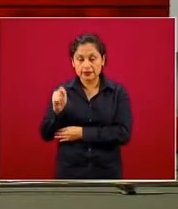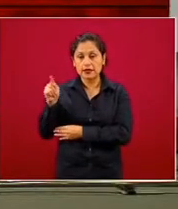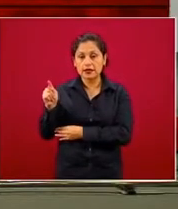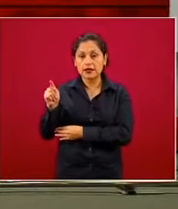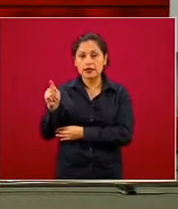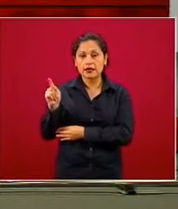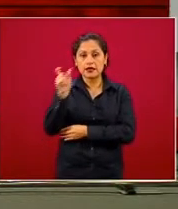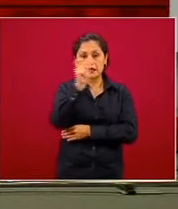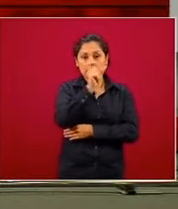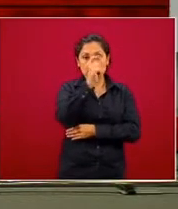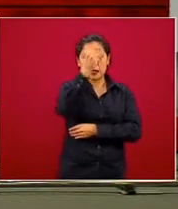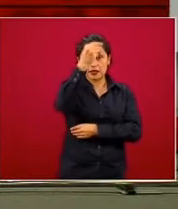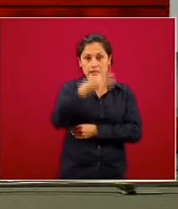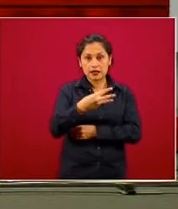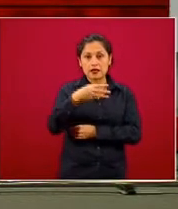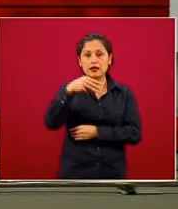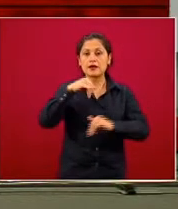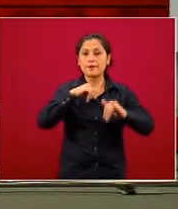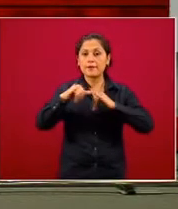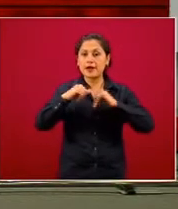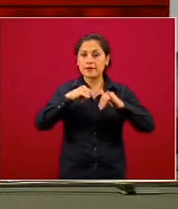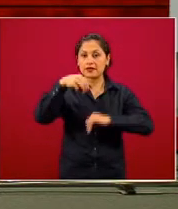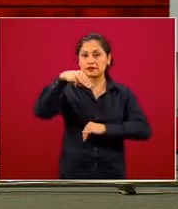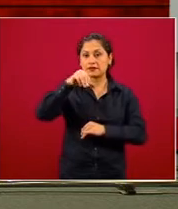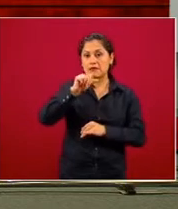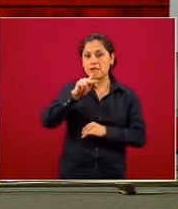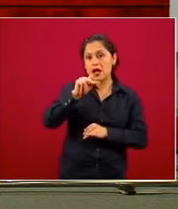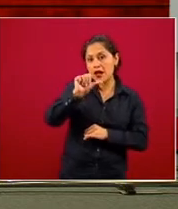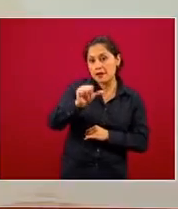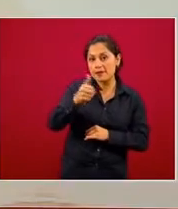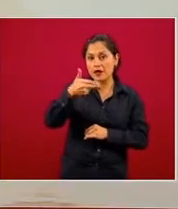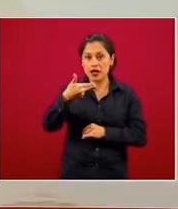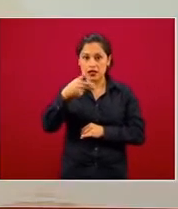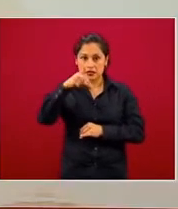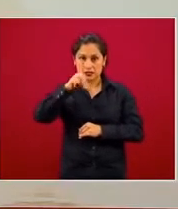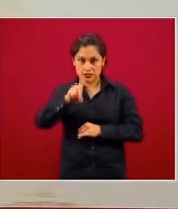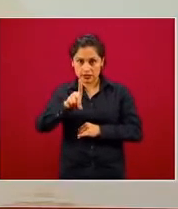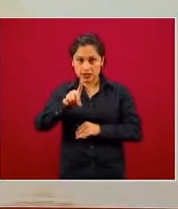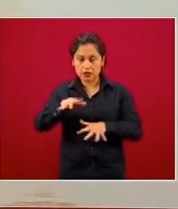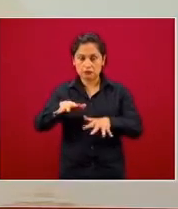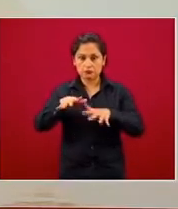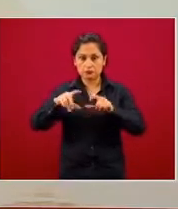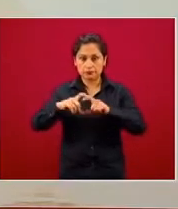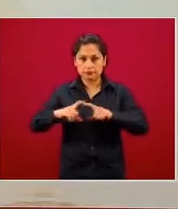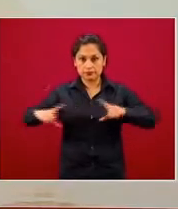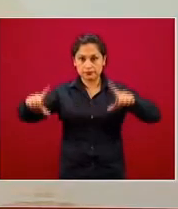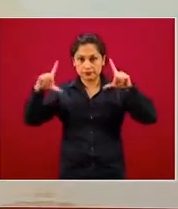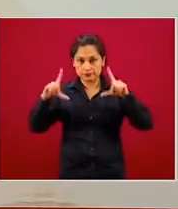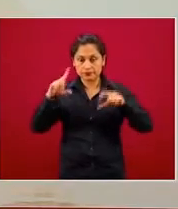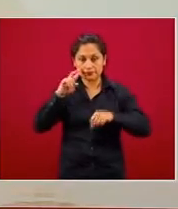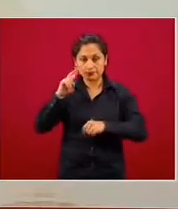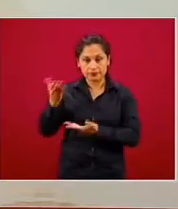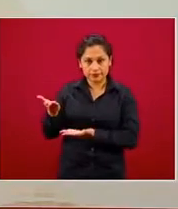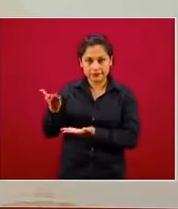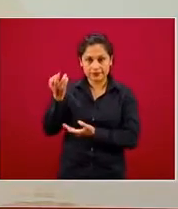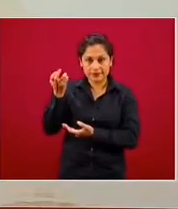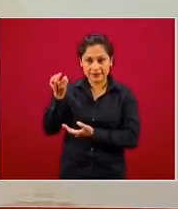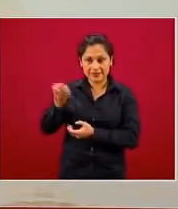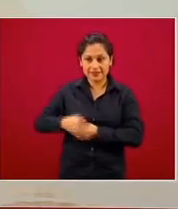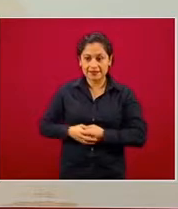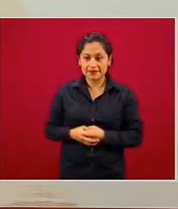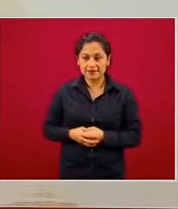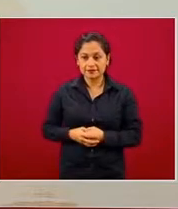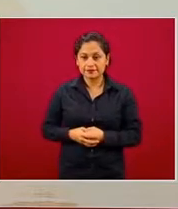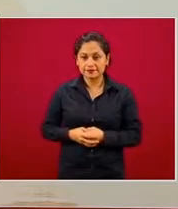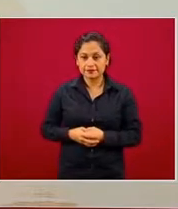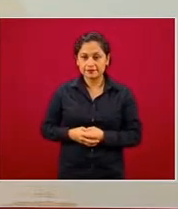You izquierda dicen select the mapas, map. You select the seleccionan el que high dice definition mapa map, and you HD, will que es see de alta the definición, y map les va a that you see on aparecer the este screen right mapa now, en donde where pueden you